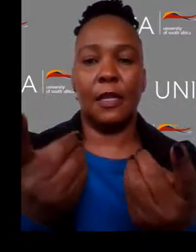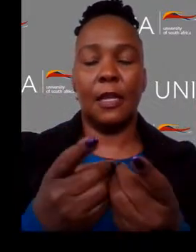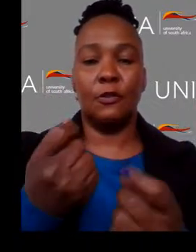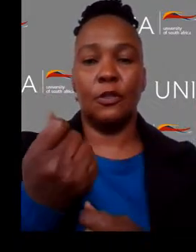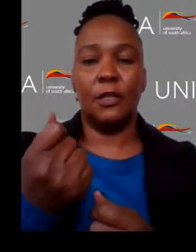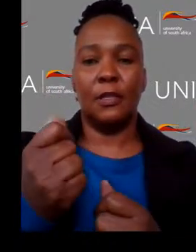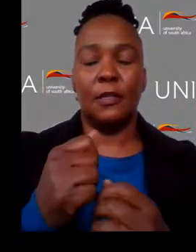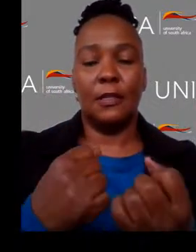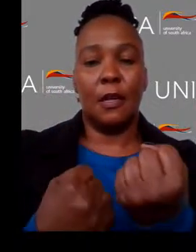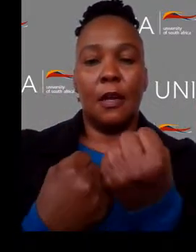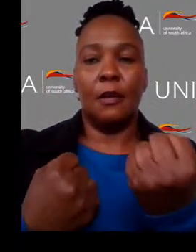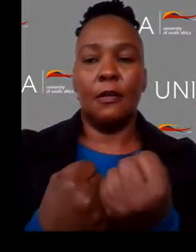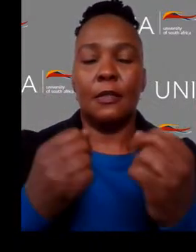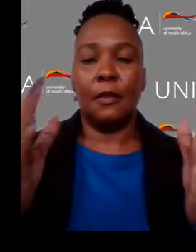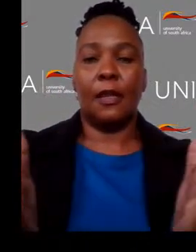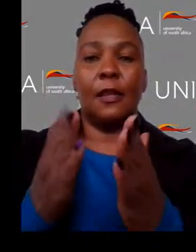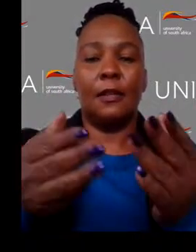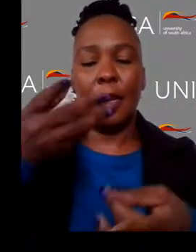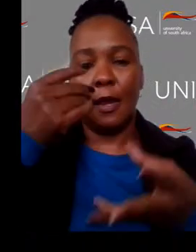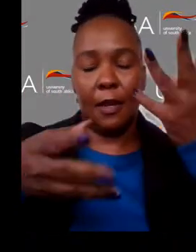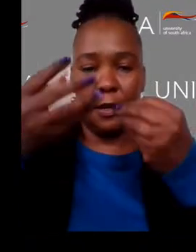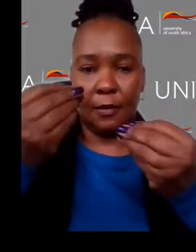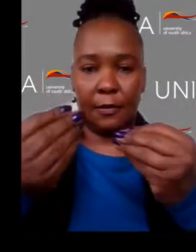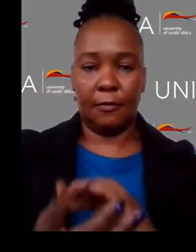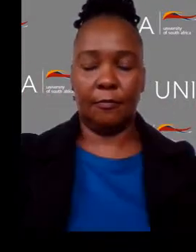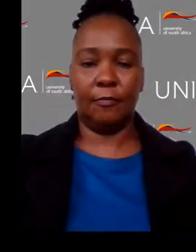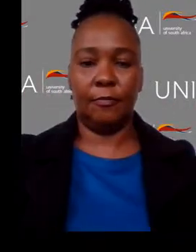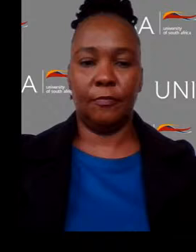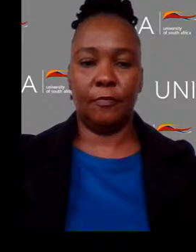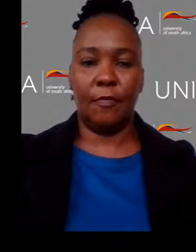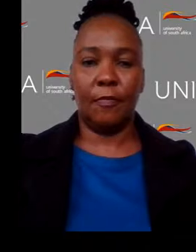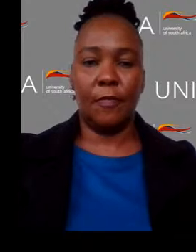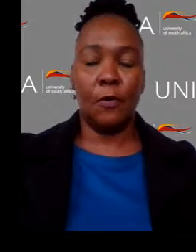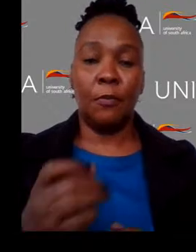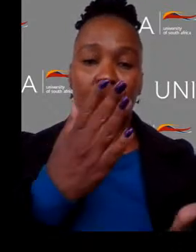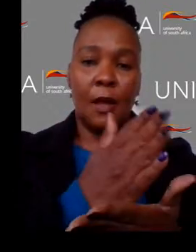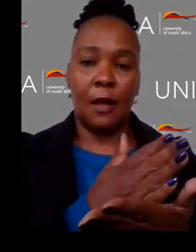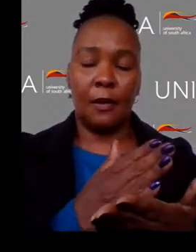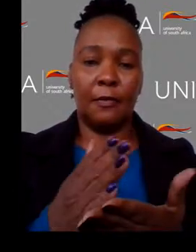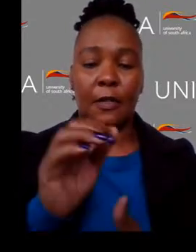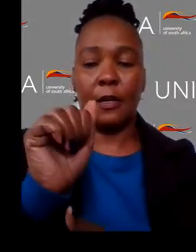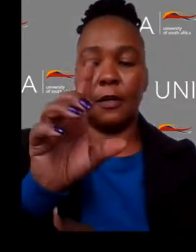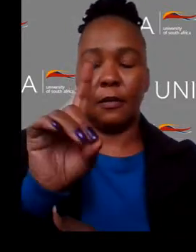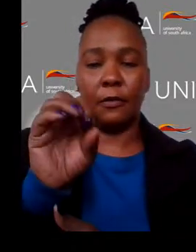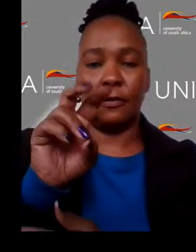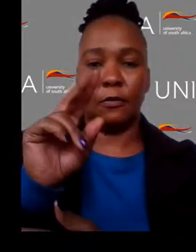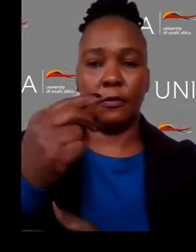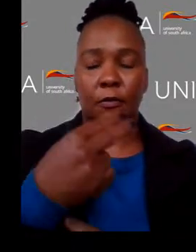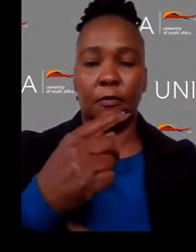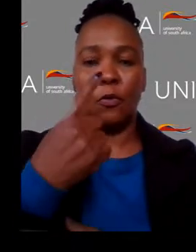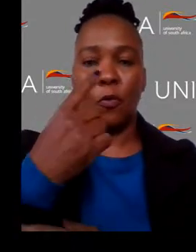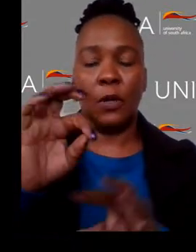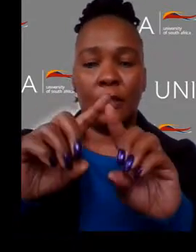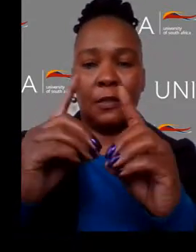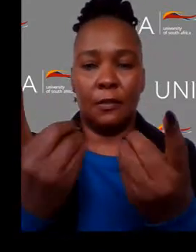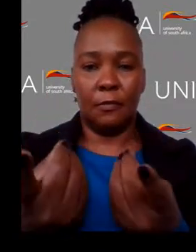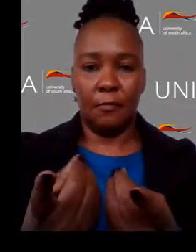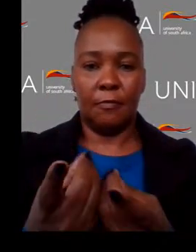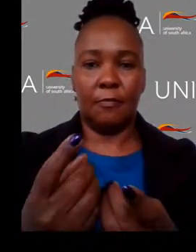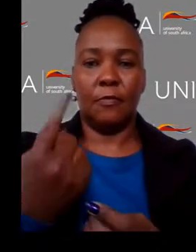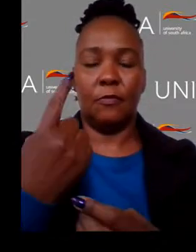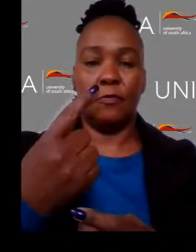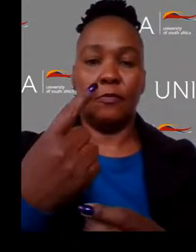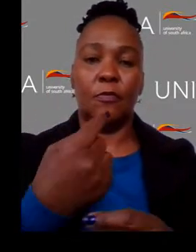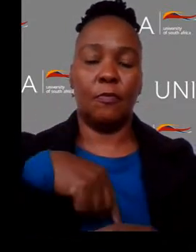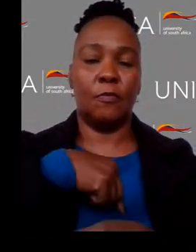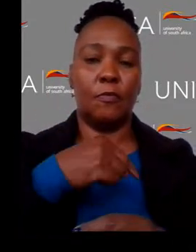Tuition Support and Facilitation of Learning. On behalf of ADOF, which is one unit in our